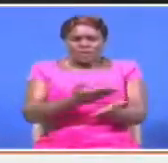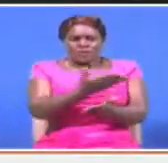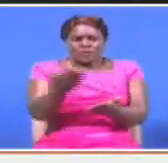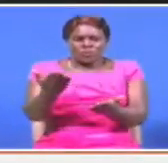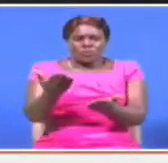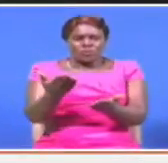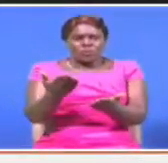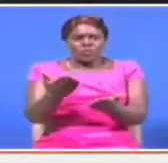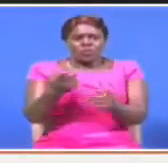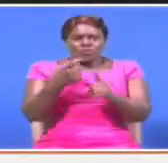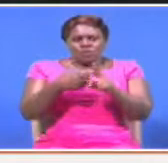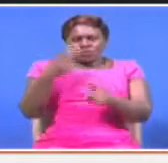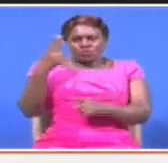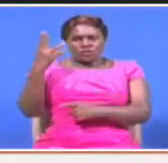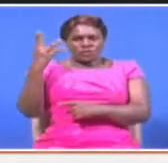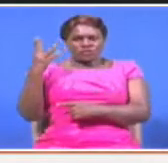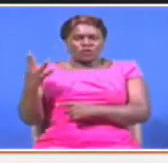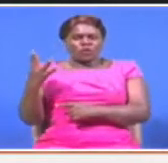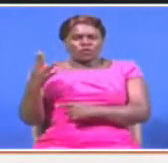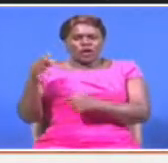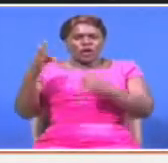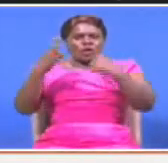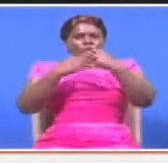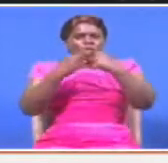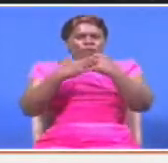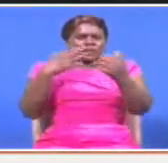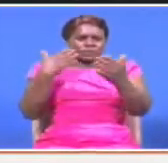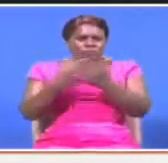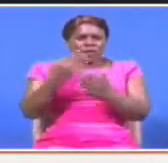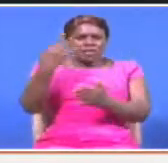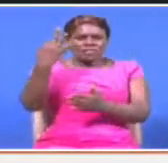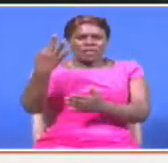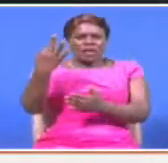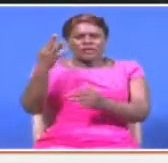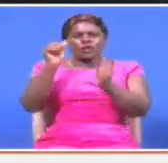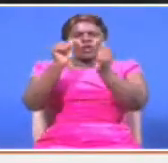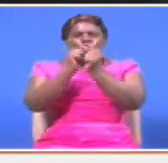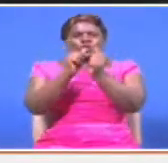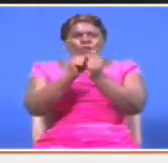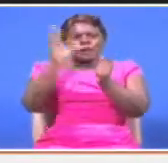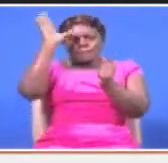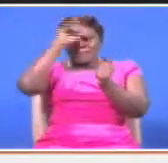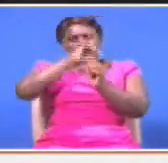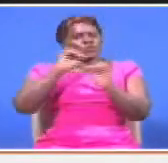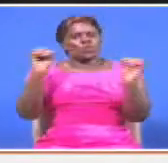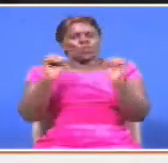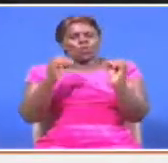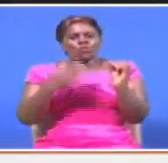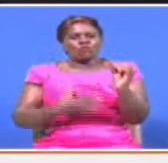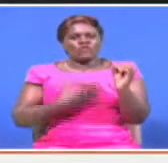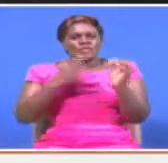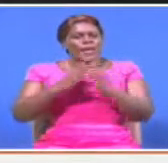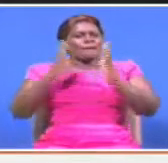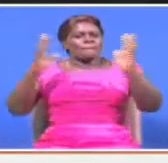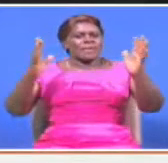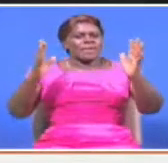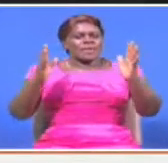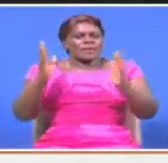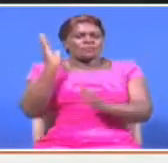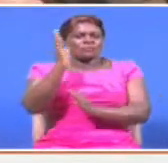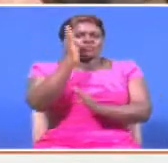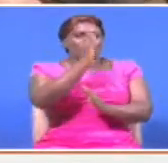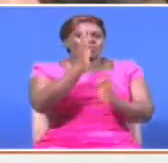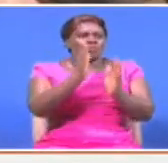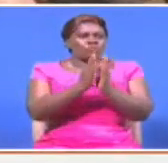board from this 24th of August until the 3rd of October. Please don't miss the chance to visit the largest floating book fair in the